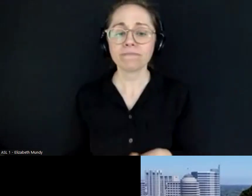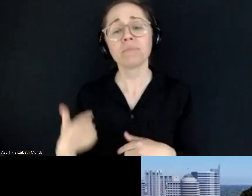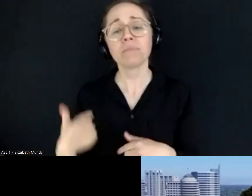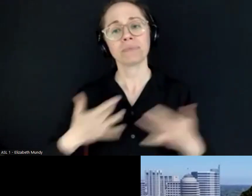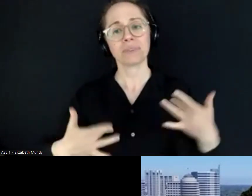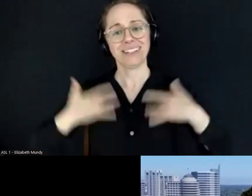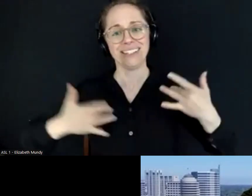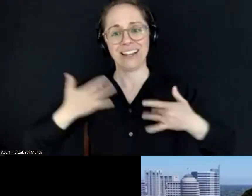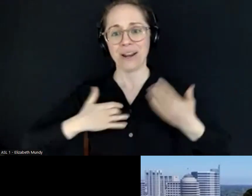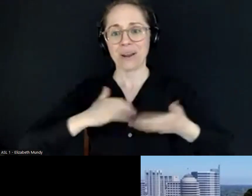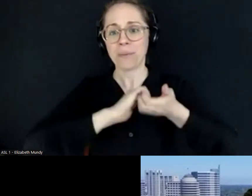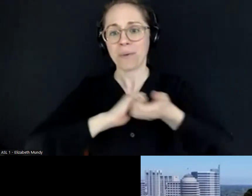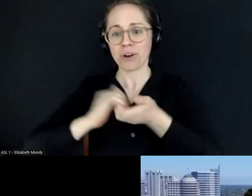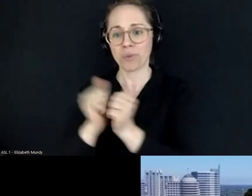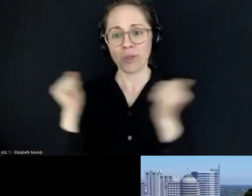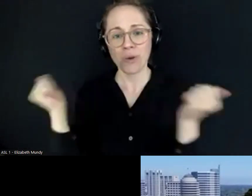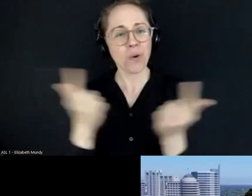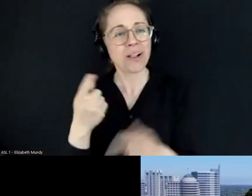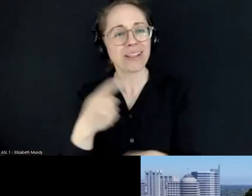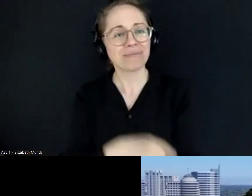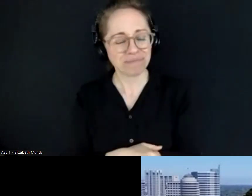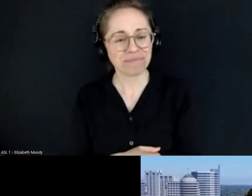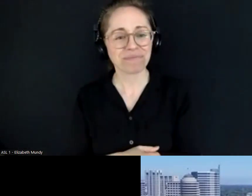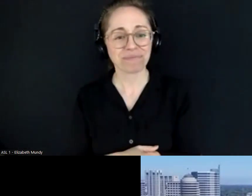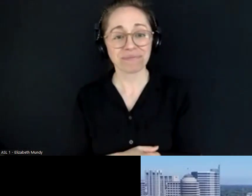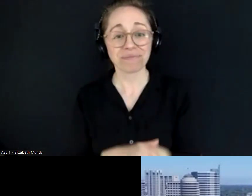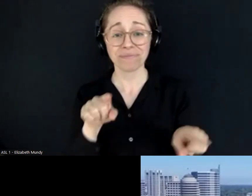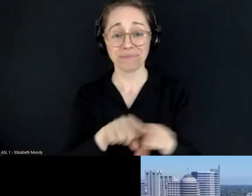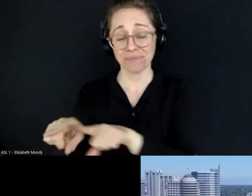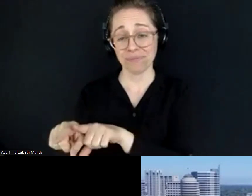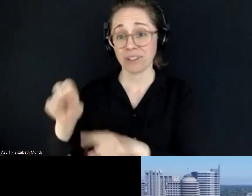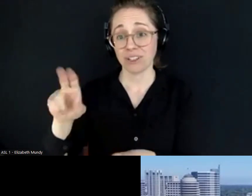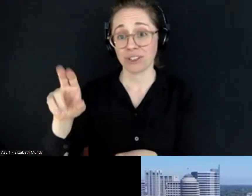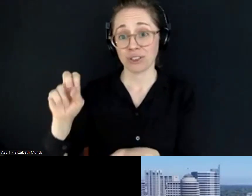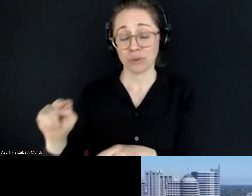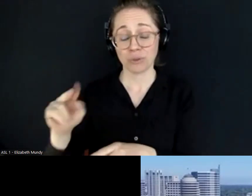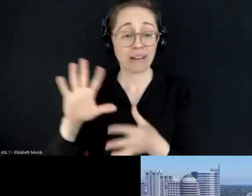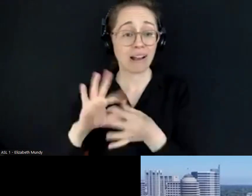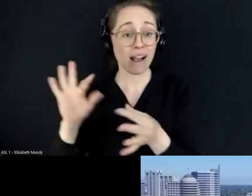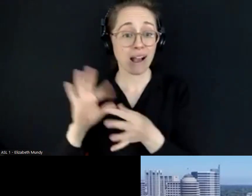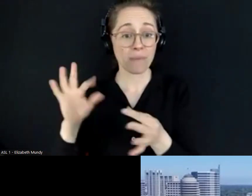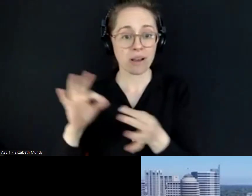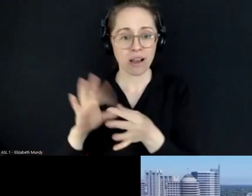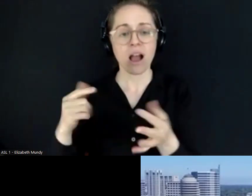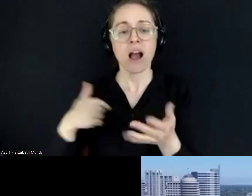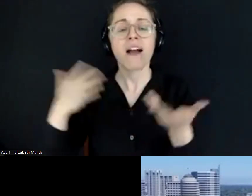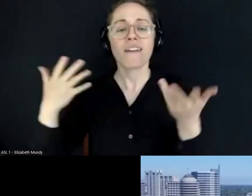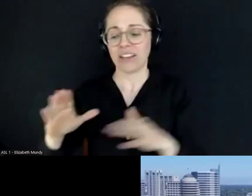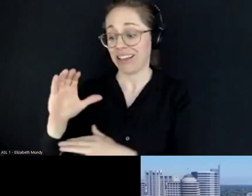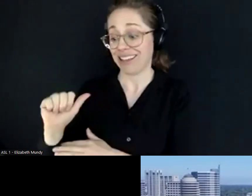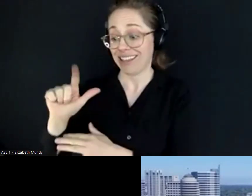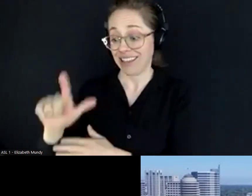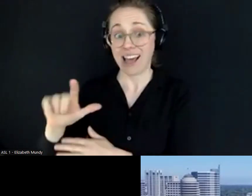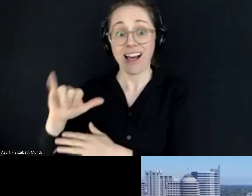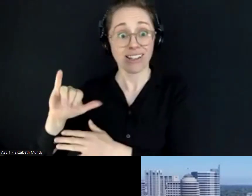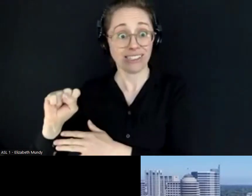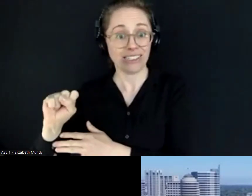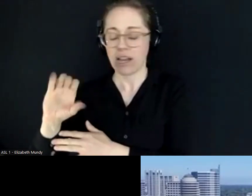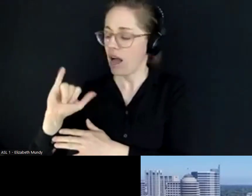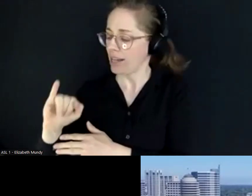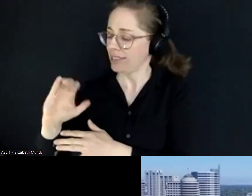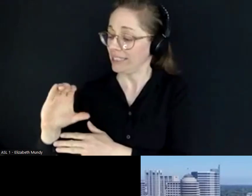you. As Susan said, I sat on Cal ICH as a council member